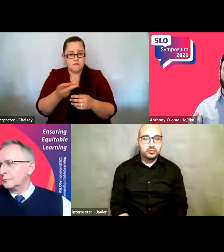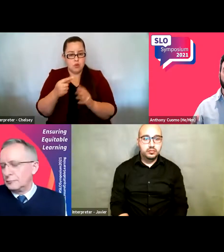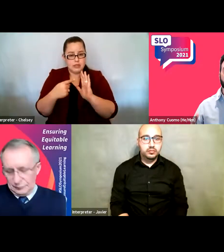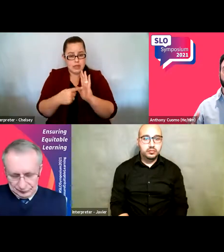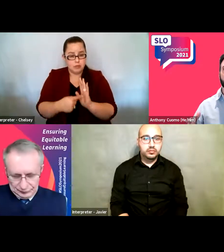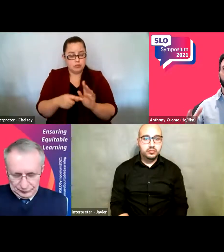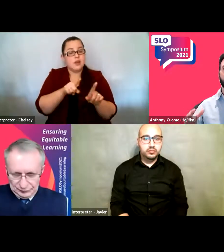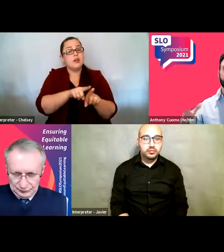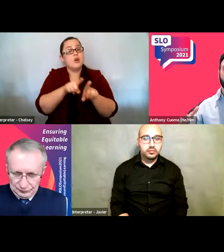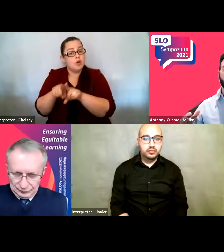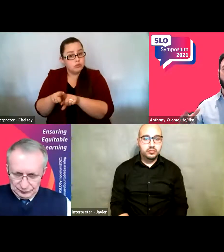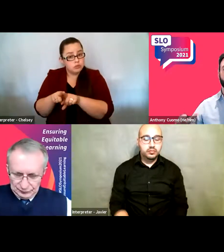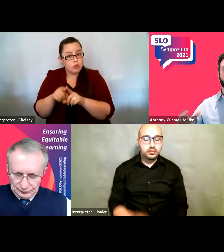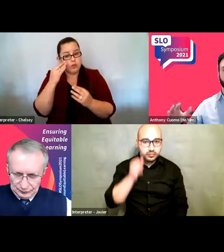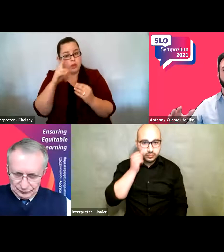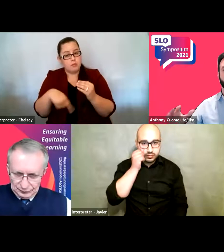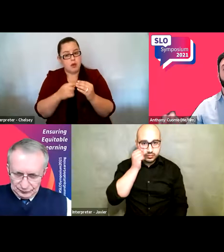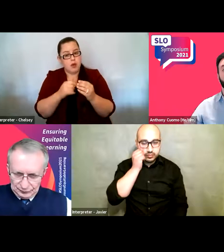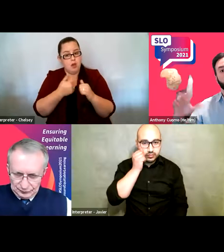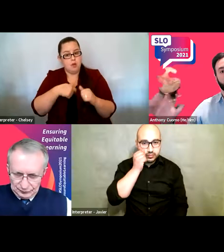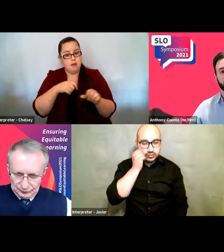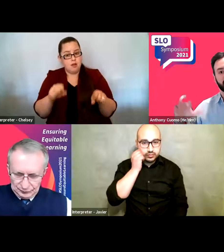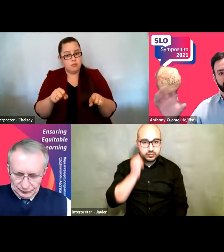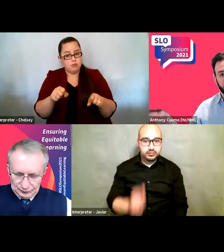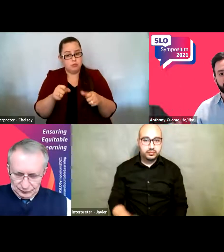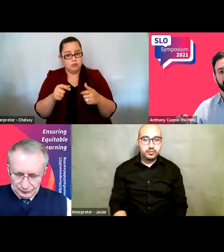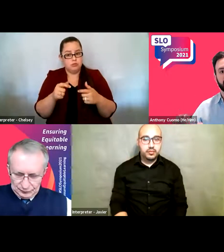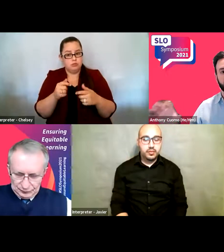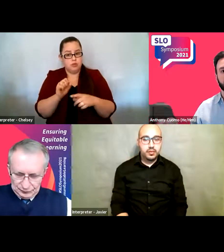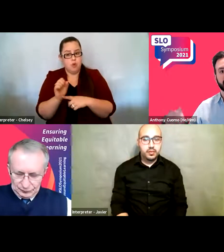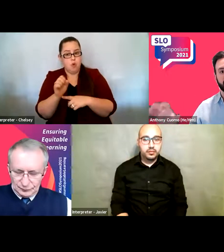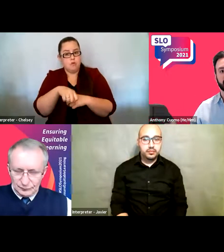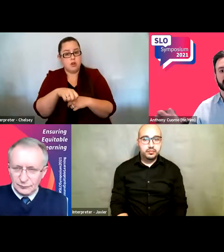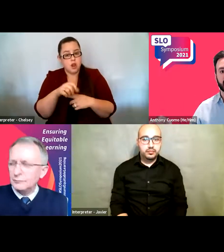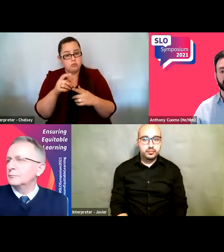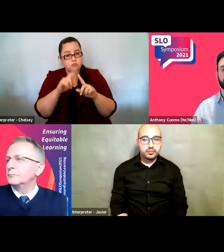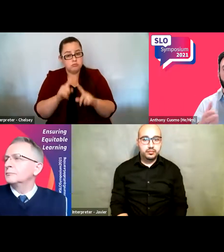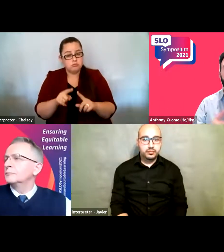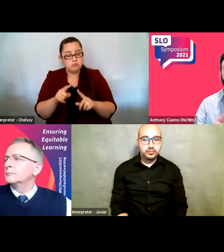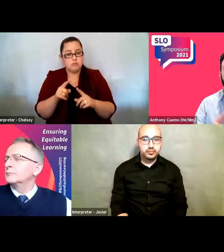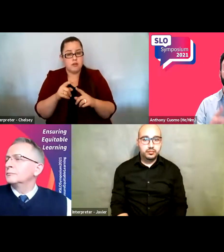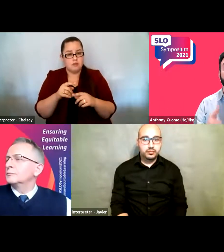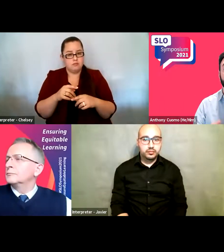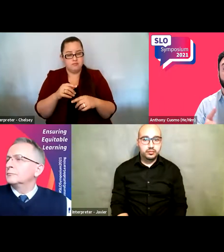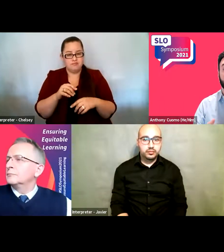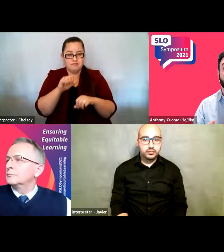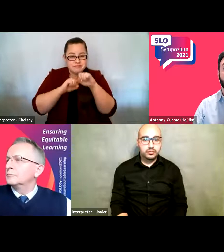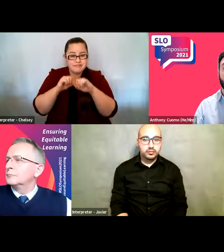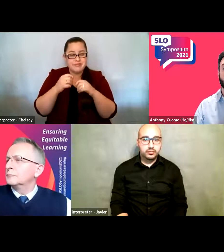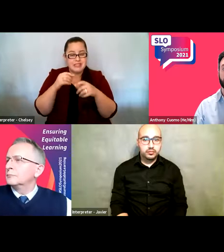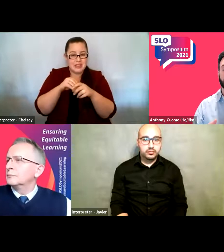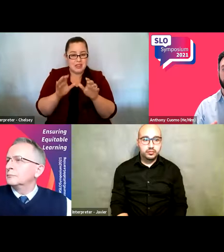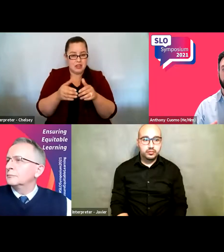and also thinking about how we're able to overcome some of the challenges that faculty face in the classroom, like how we can redesign